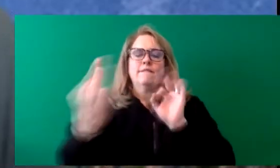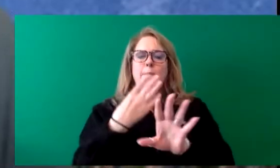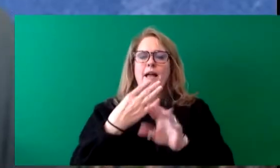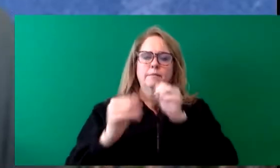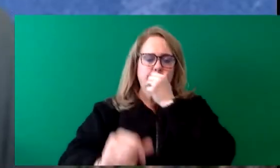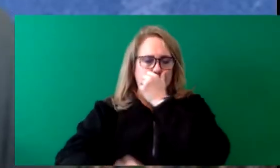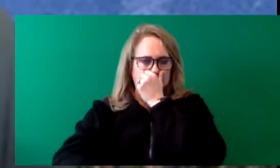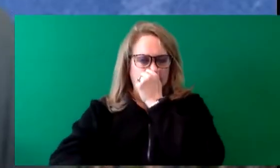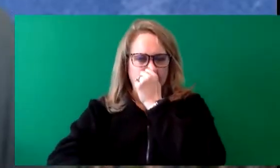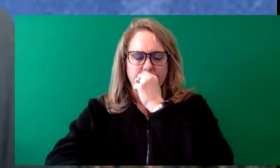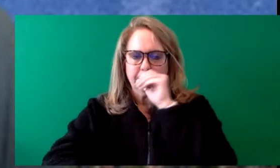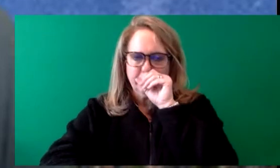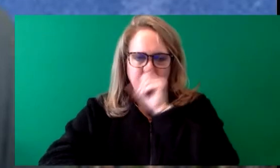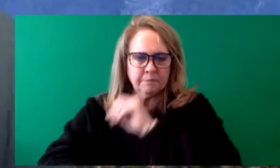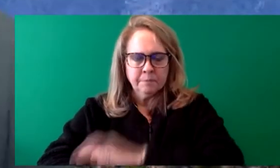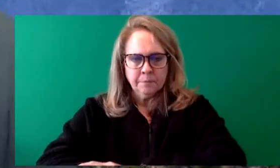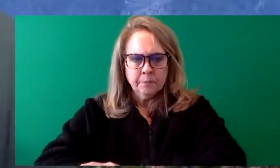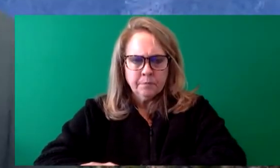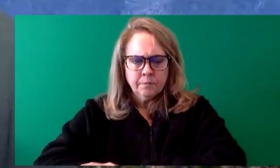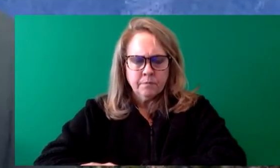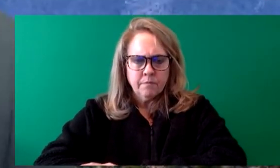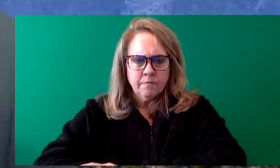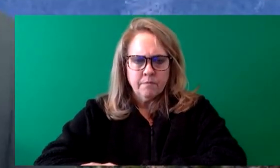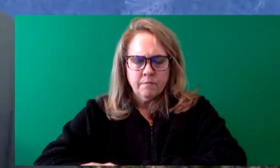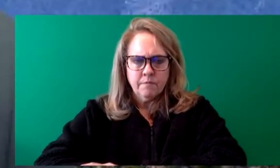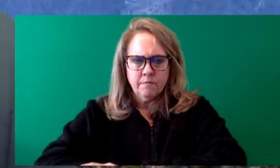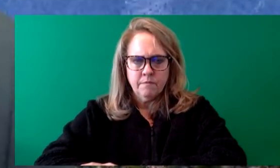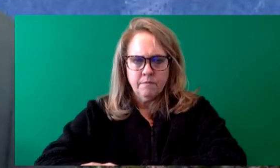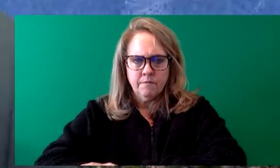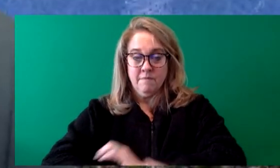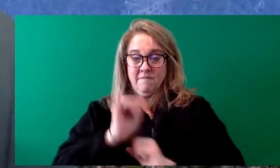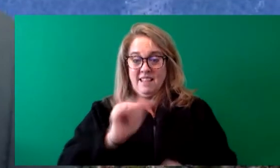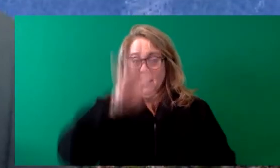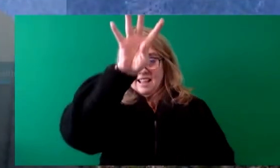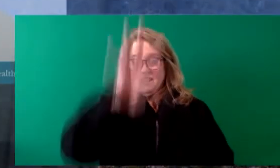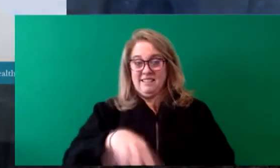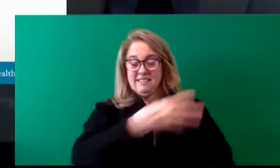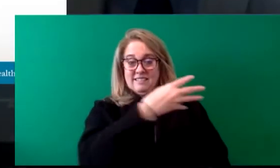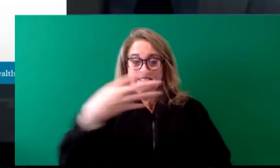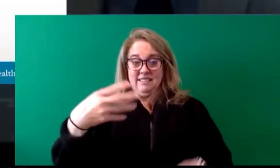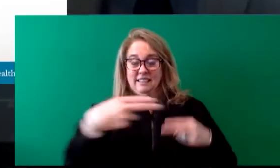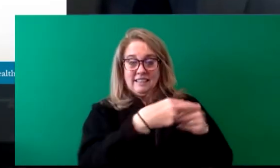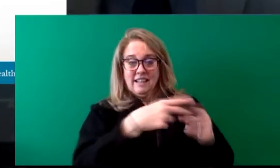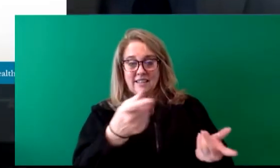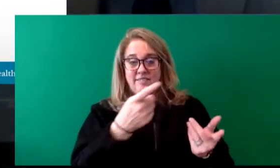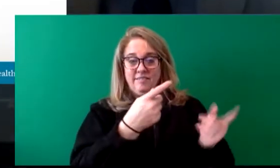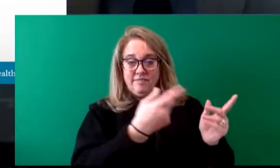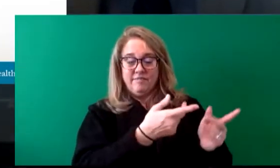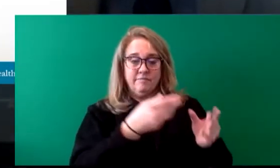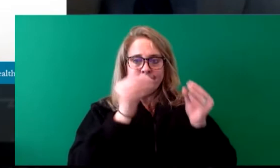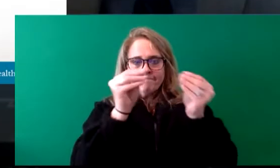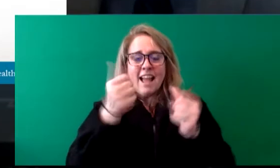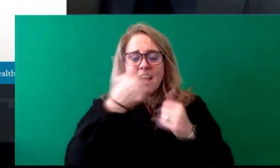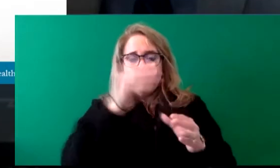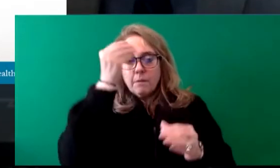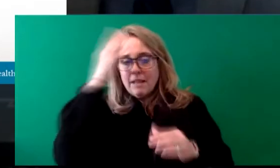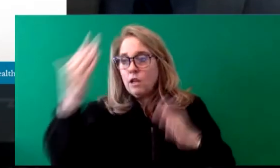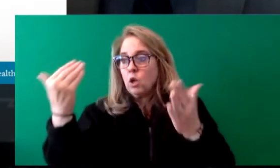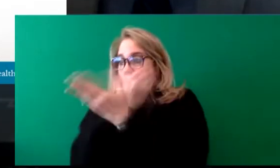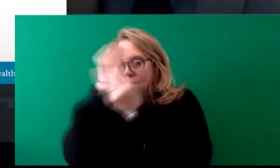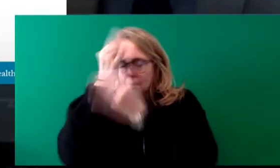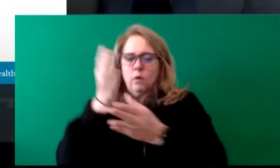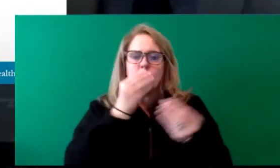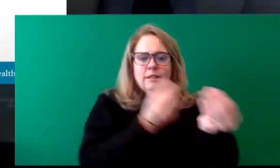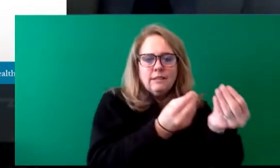of that graph allows folks to select any date range they want. We prefer that to rather than defaulting